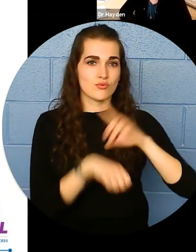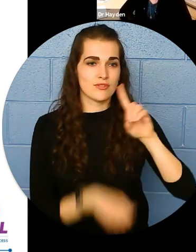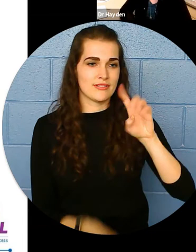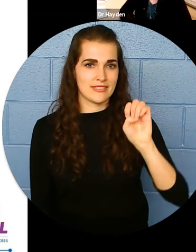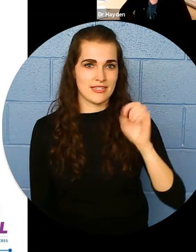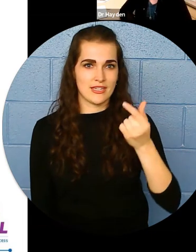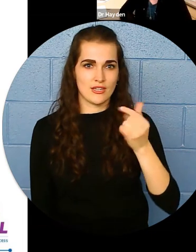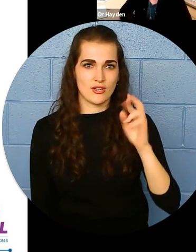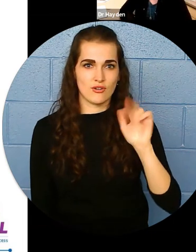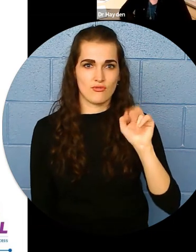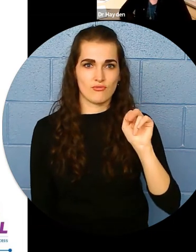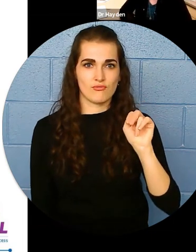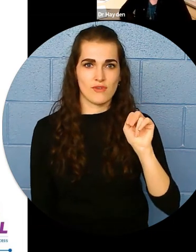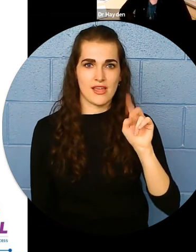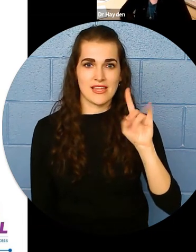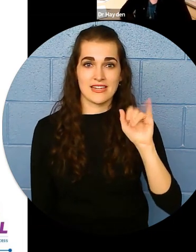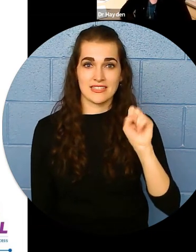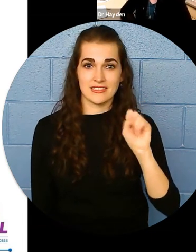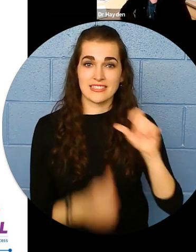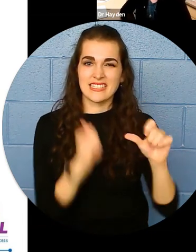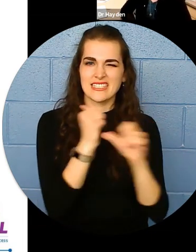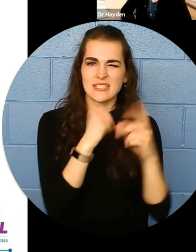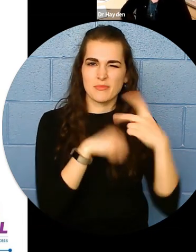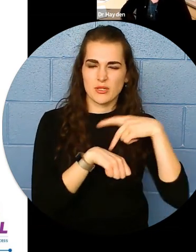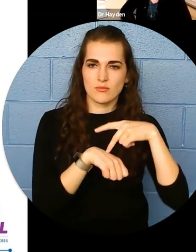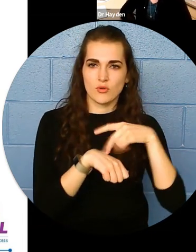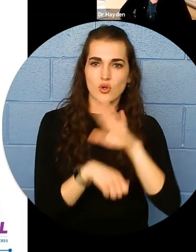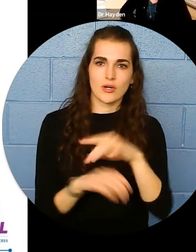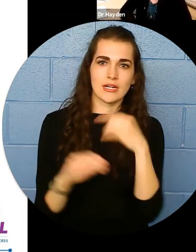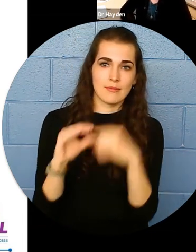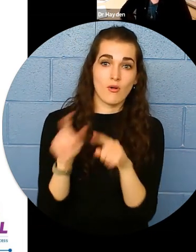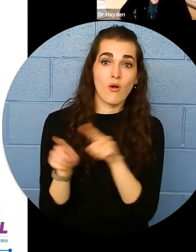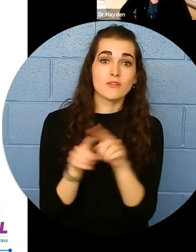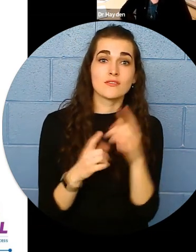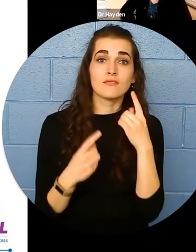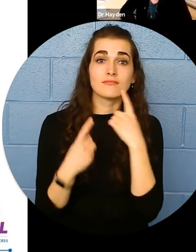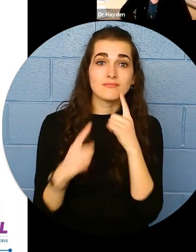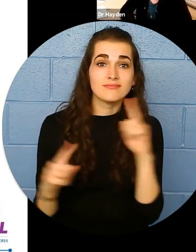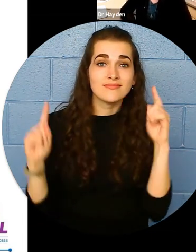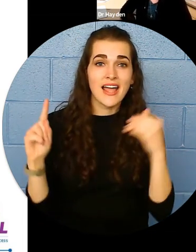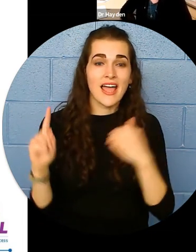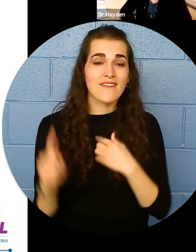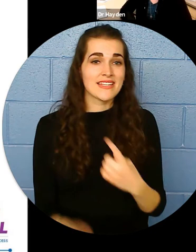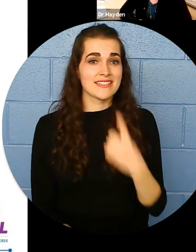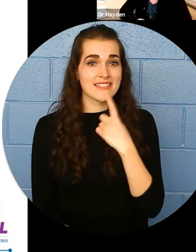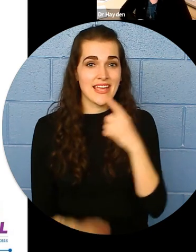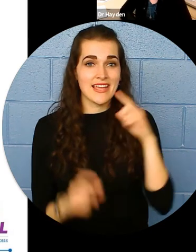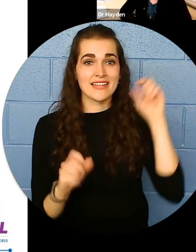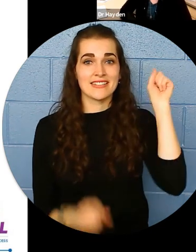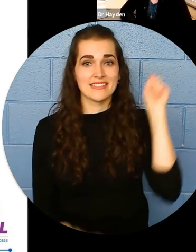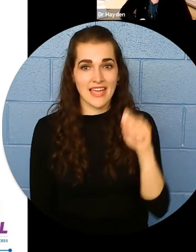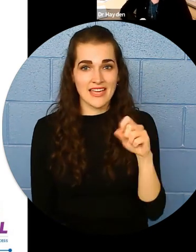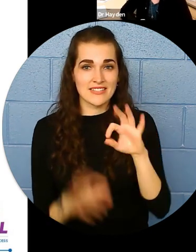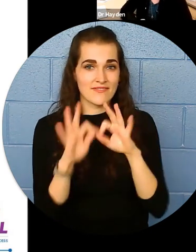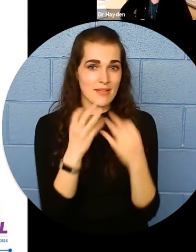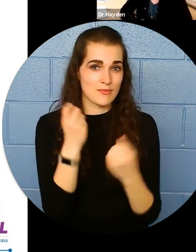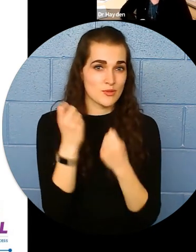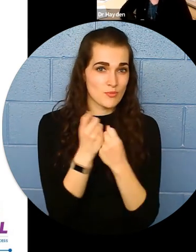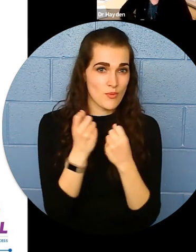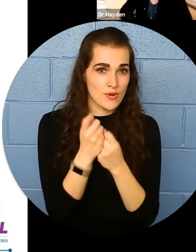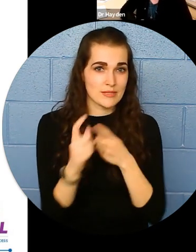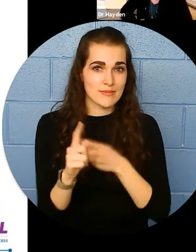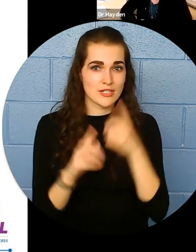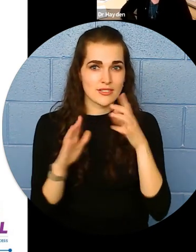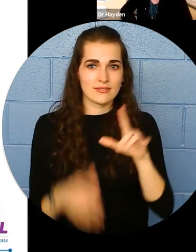principal, her email as well. And we also this year are fortunate enough to have a Say Yes family support specialist, Miss Layla